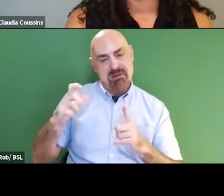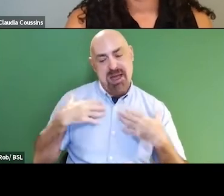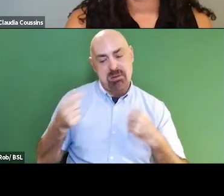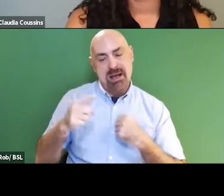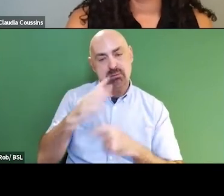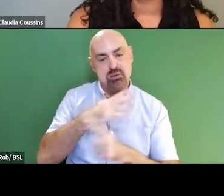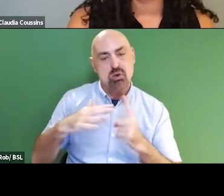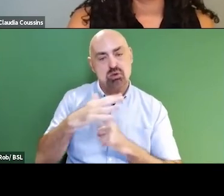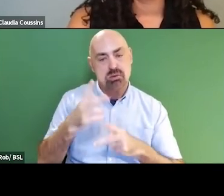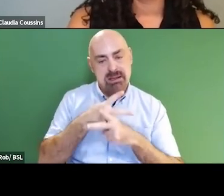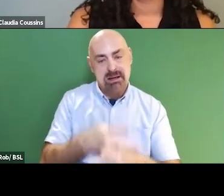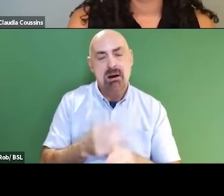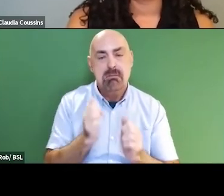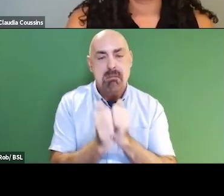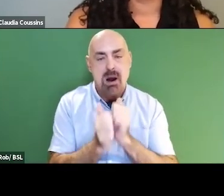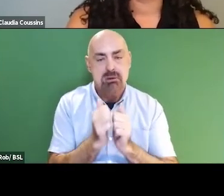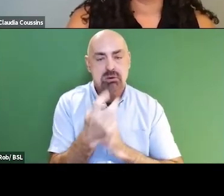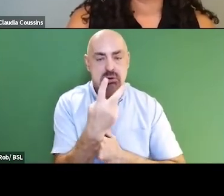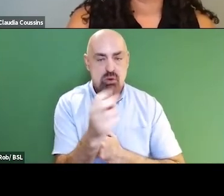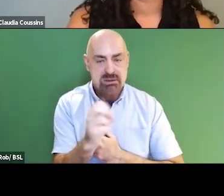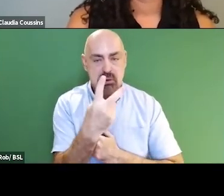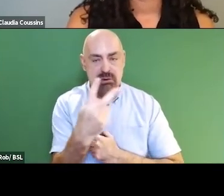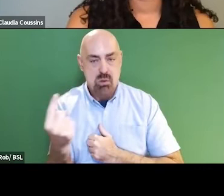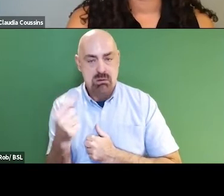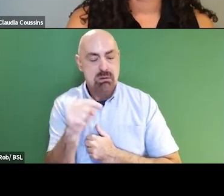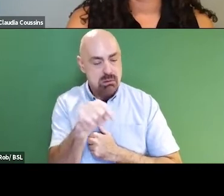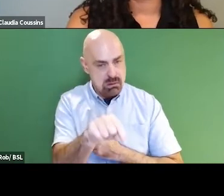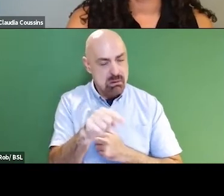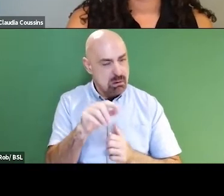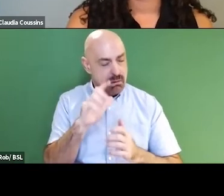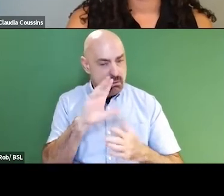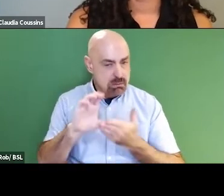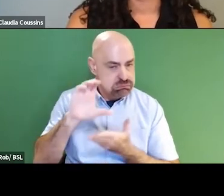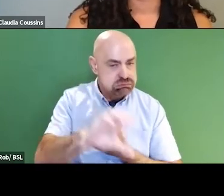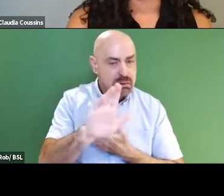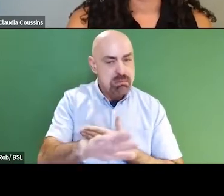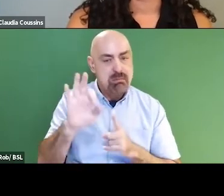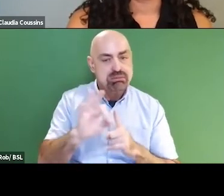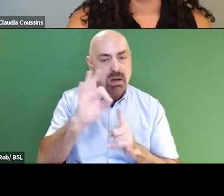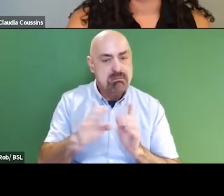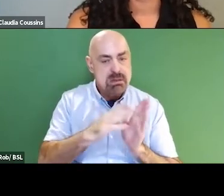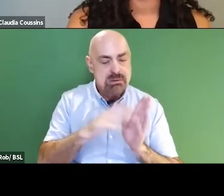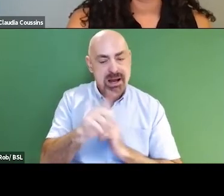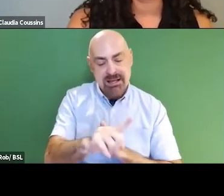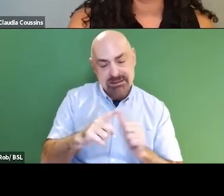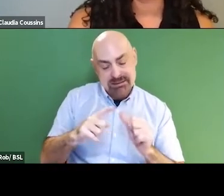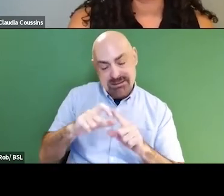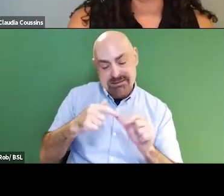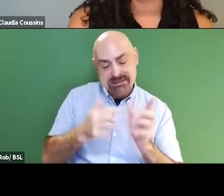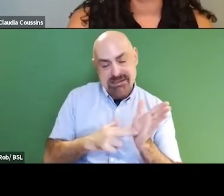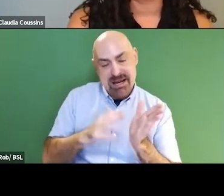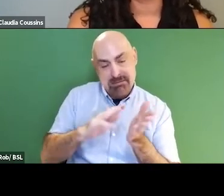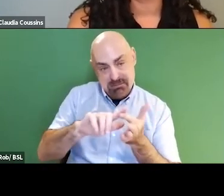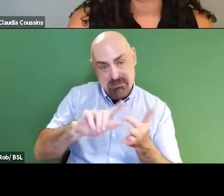2021, following the Early Years Healthy Development Review, commissioned by the Prime Minister and chaired by Dame Andrea Leadsom, who will be